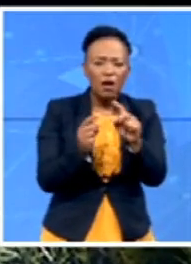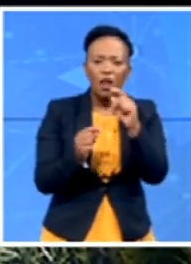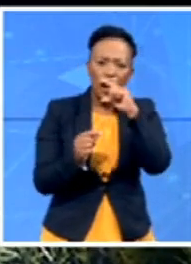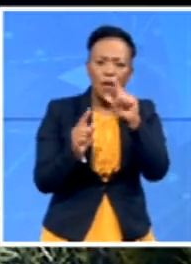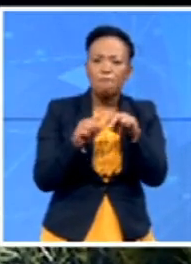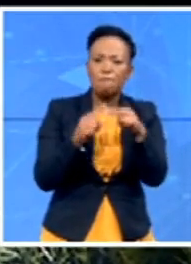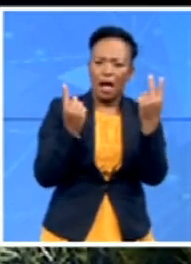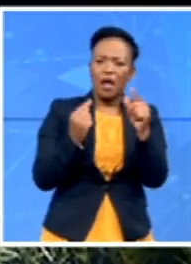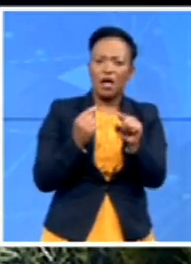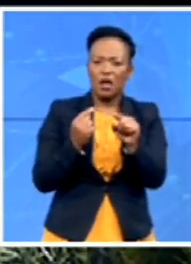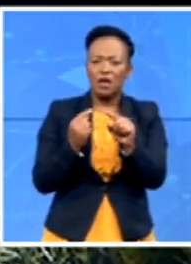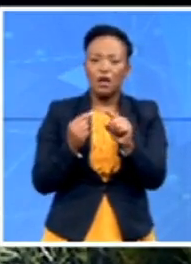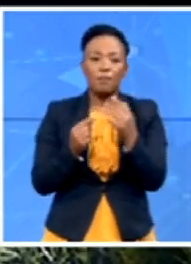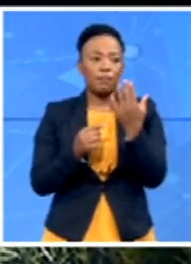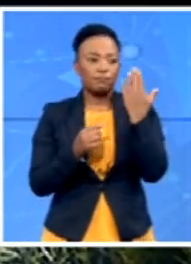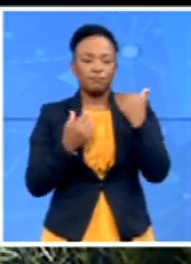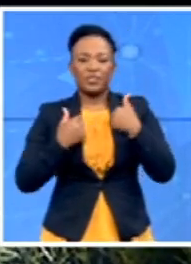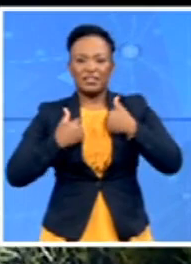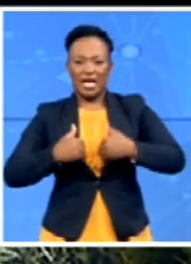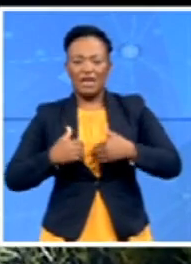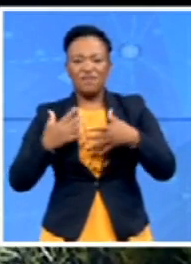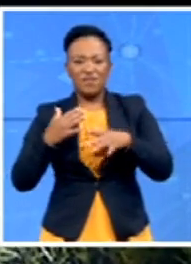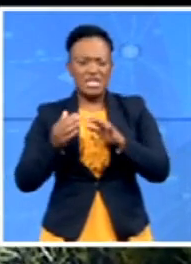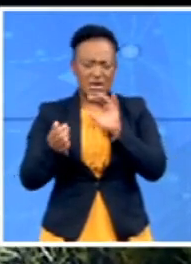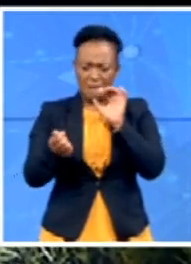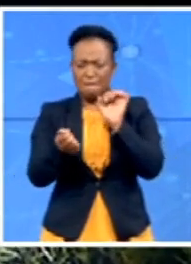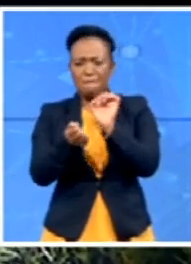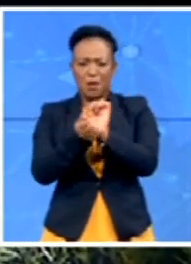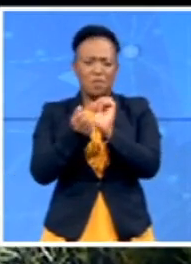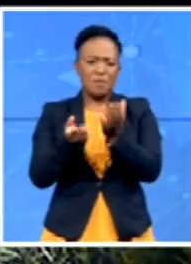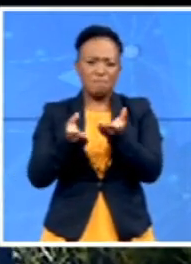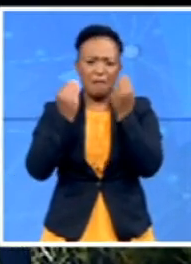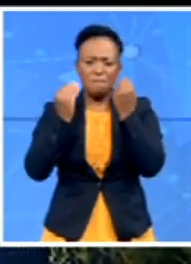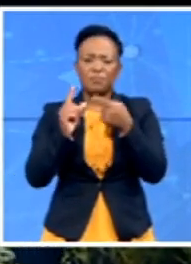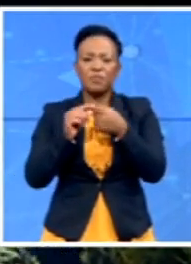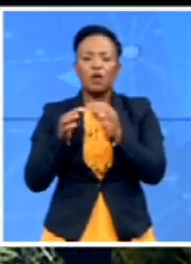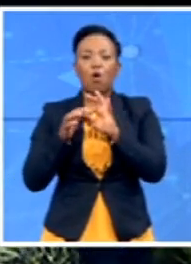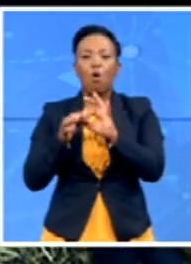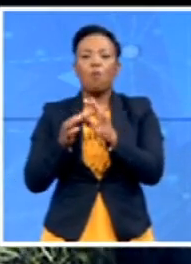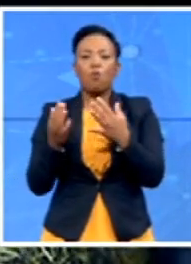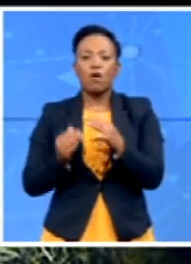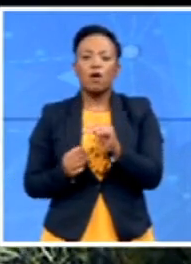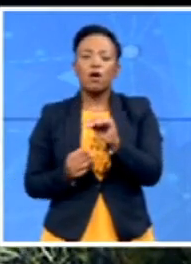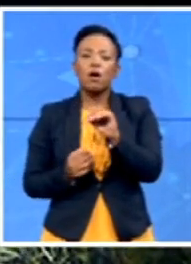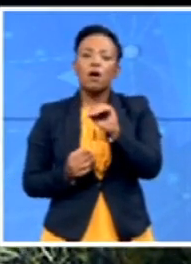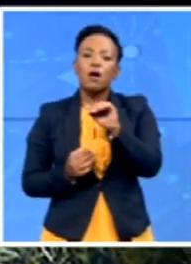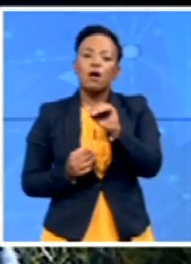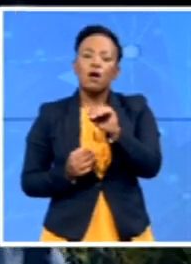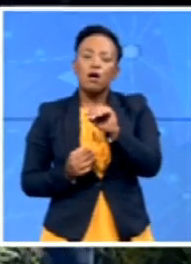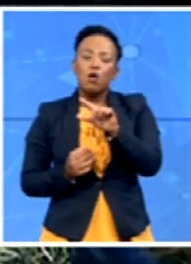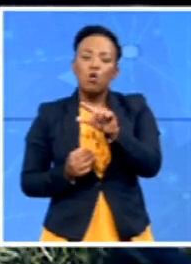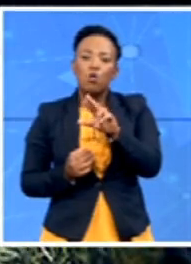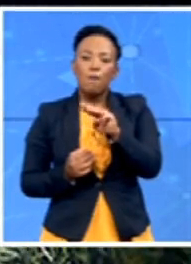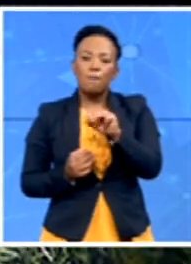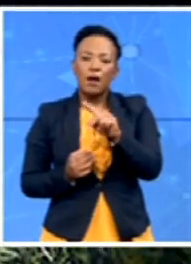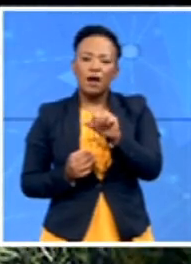this groundbreaking arrest at his home at Malukazi, where he was staying with his wife. He was then